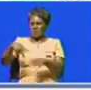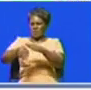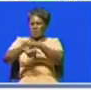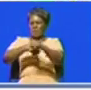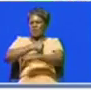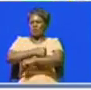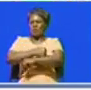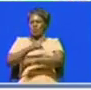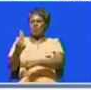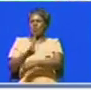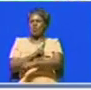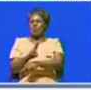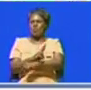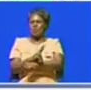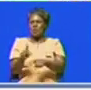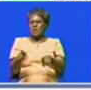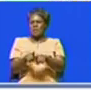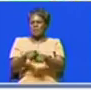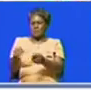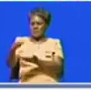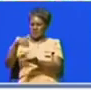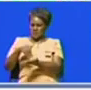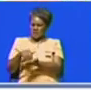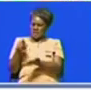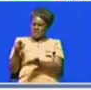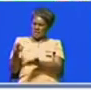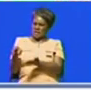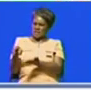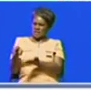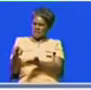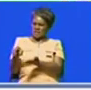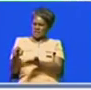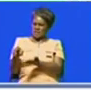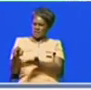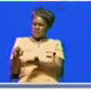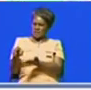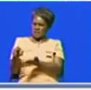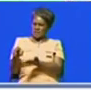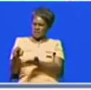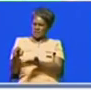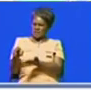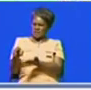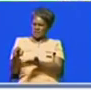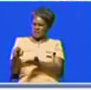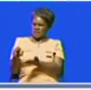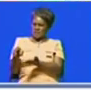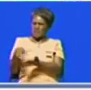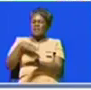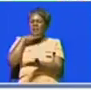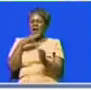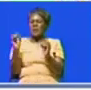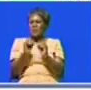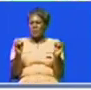schools being used as polling stations. So that should also, I mean, as much as they come on and say that nobody will die by